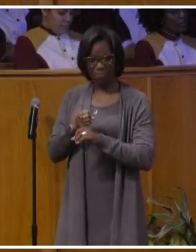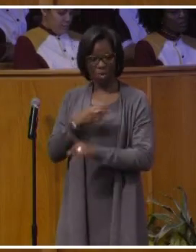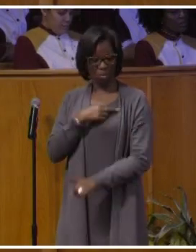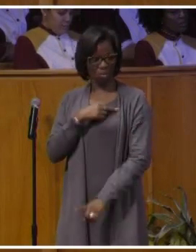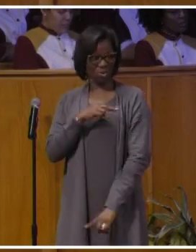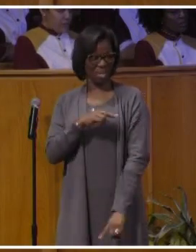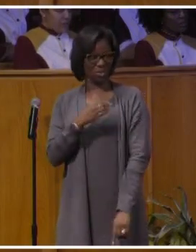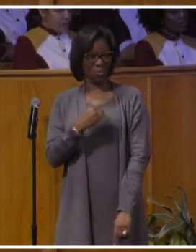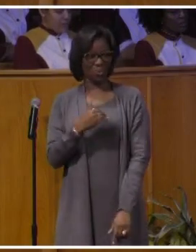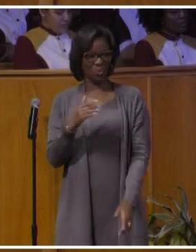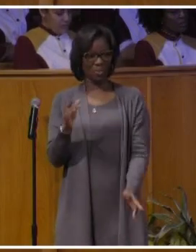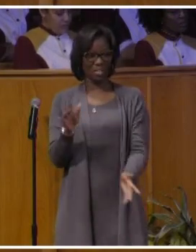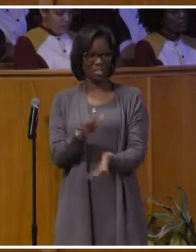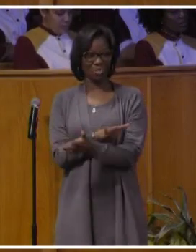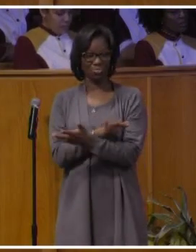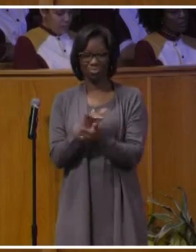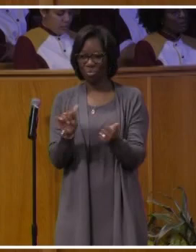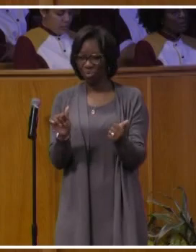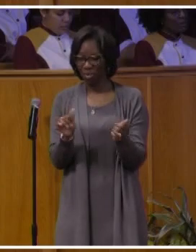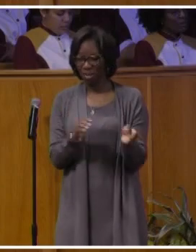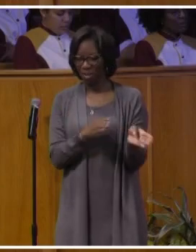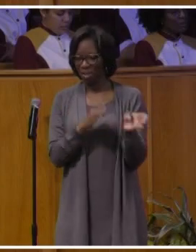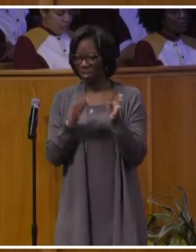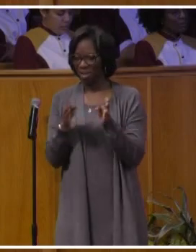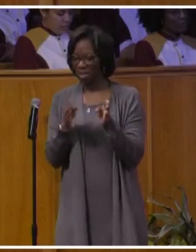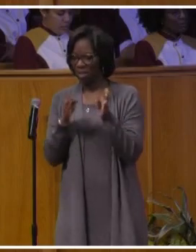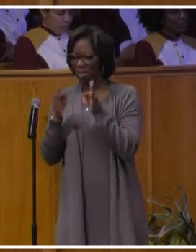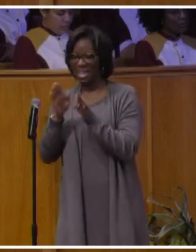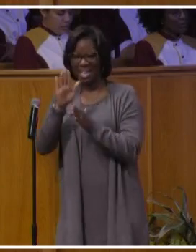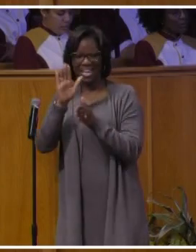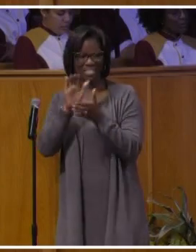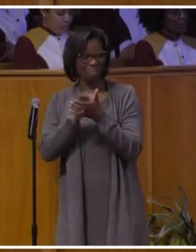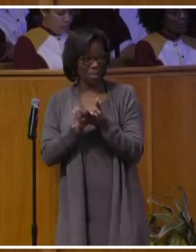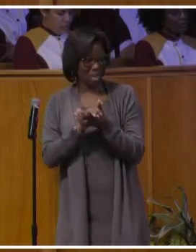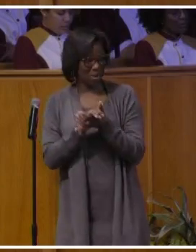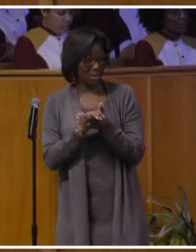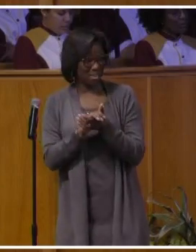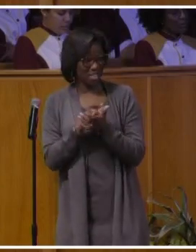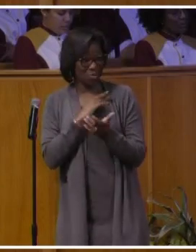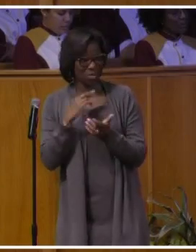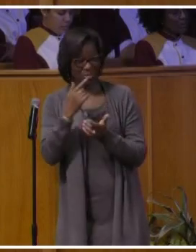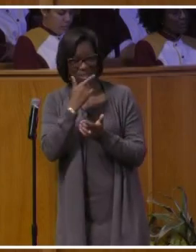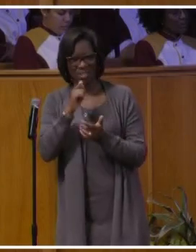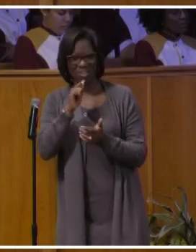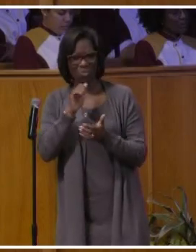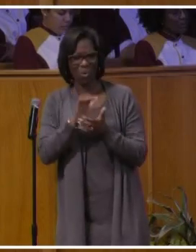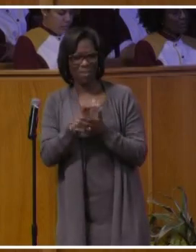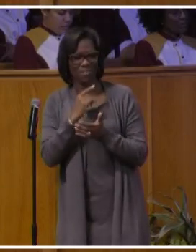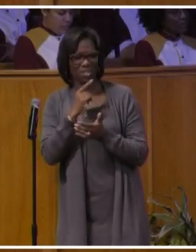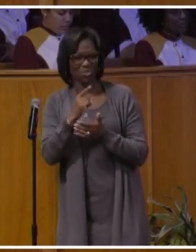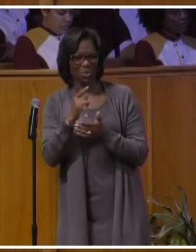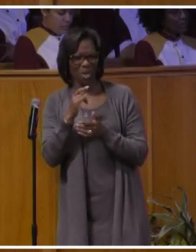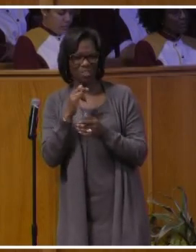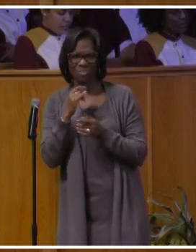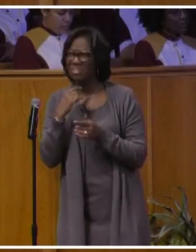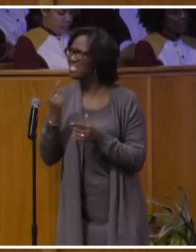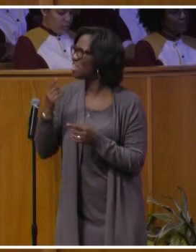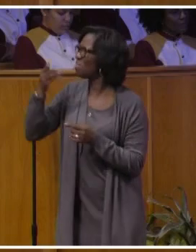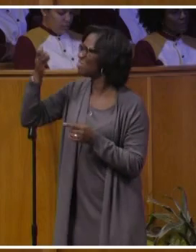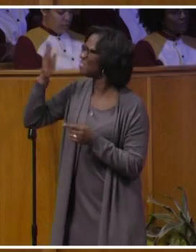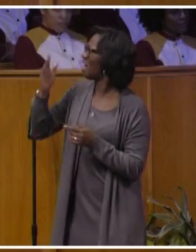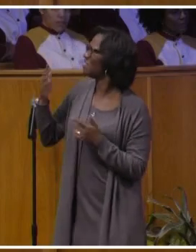Reputation destroyed. Even his marriage is put in jeopardy because his wife tells him, you ought to curse God and die.